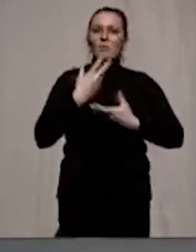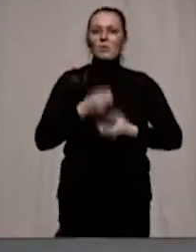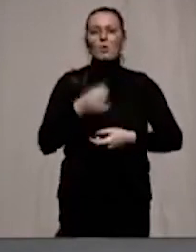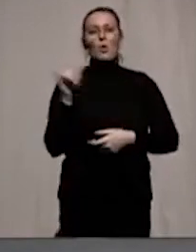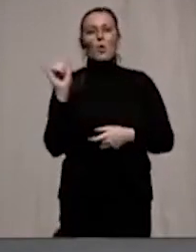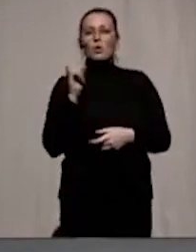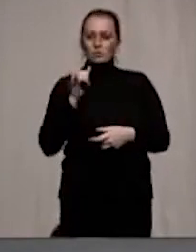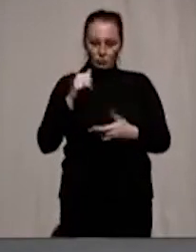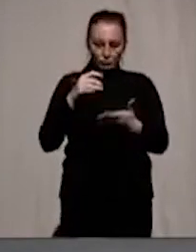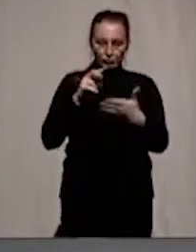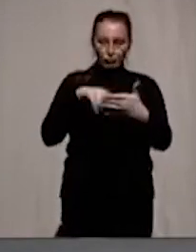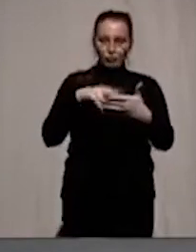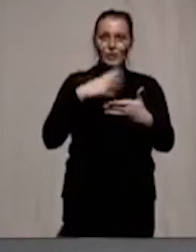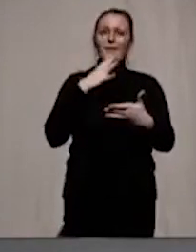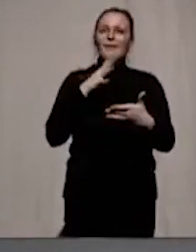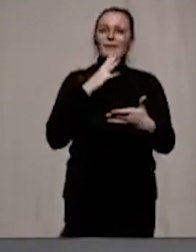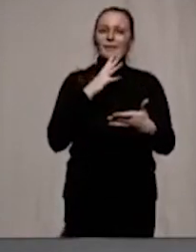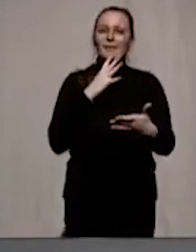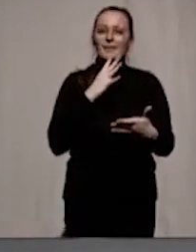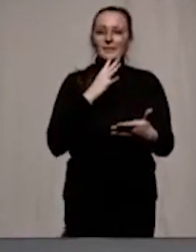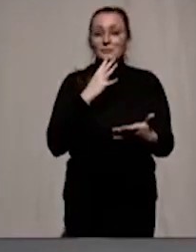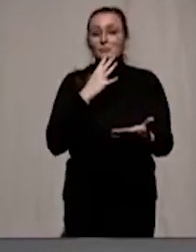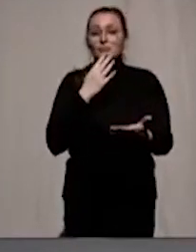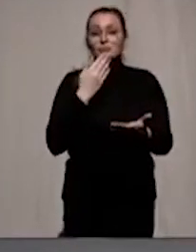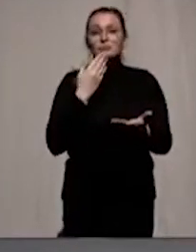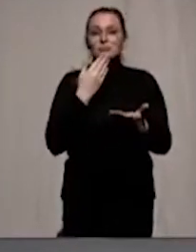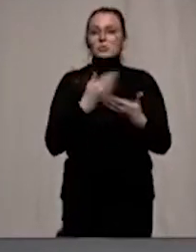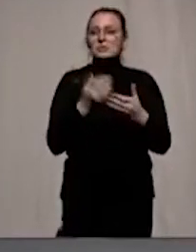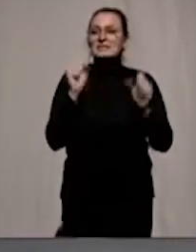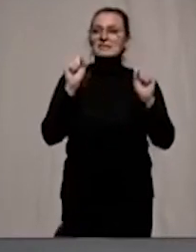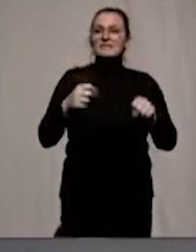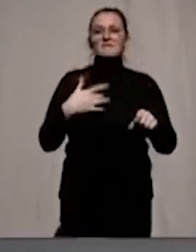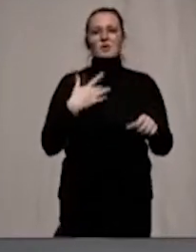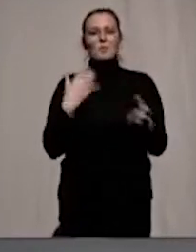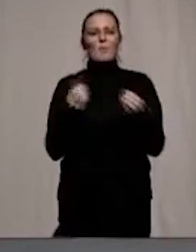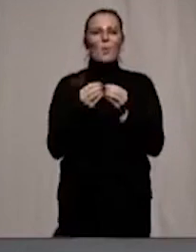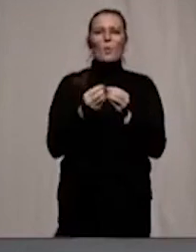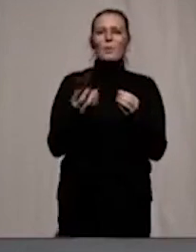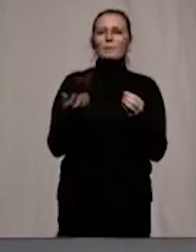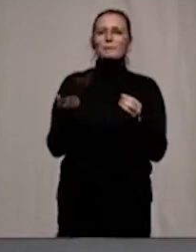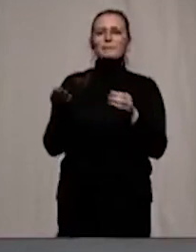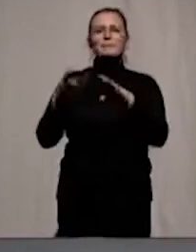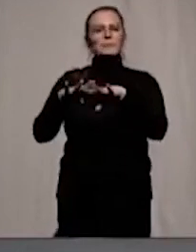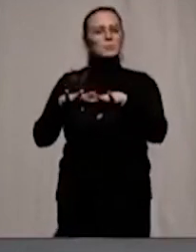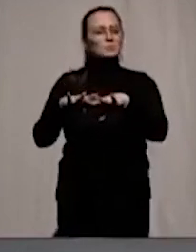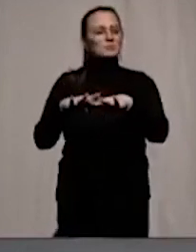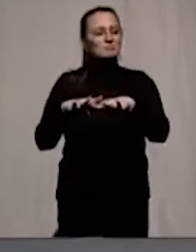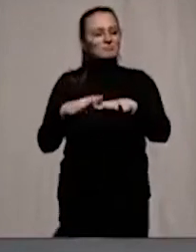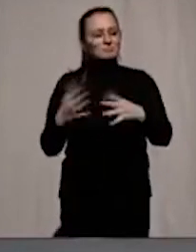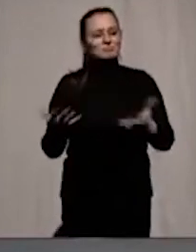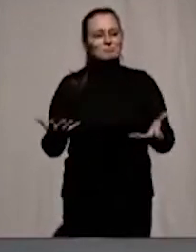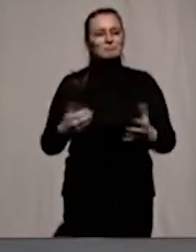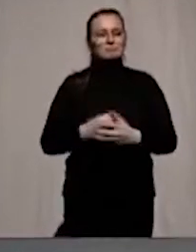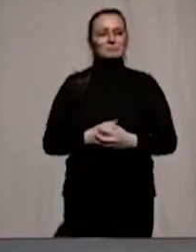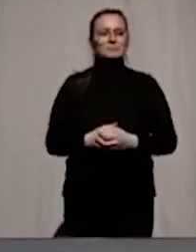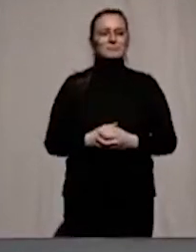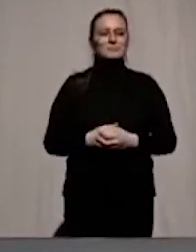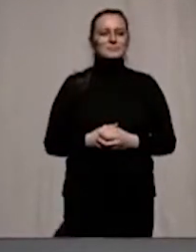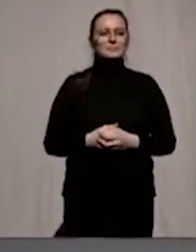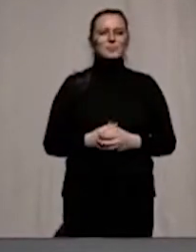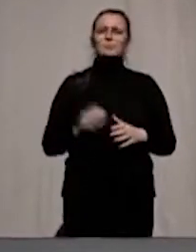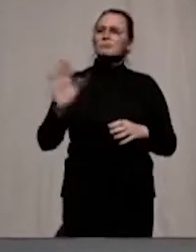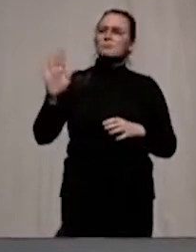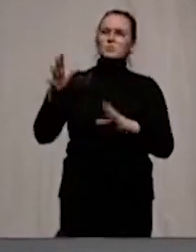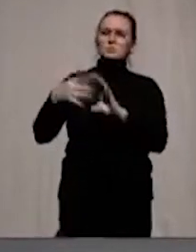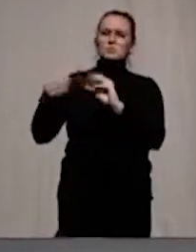is just a good way of making yourself feel any sort of closure from the situation. But when you start feeling that, when you were sharing your story, I